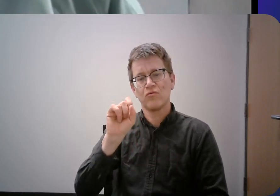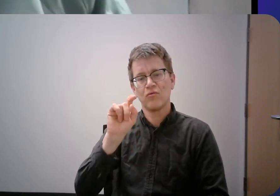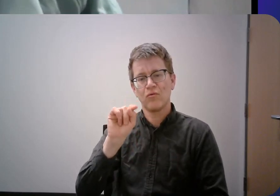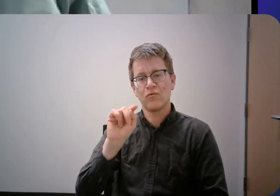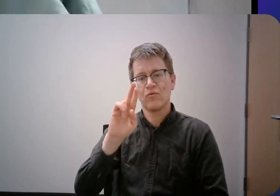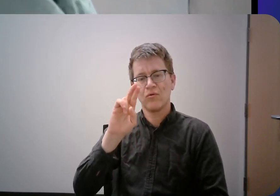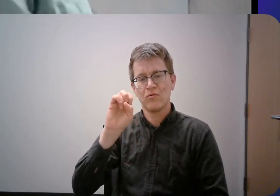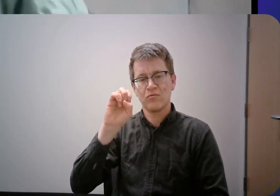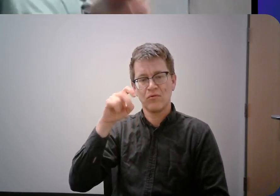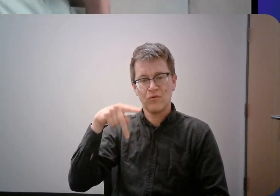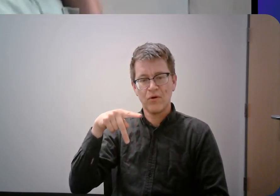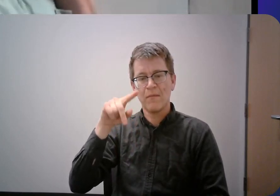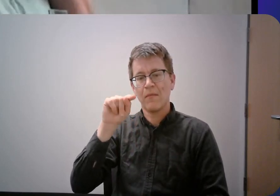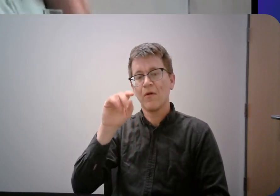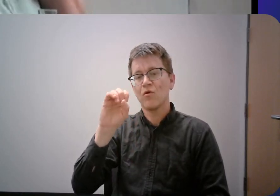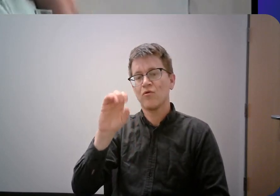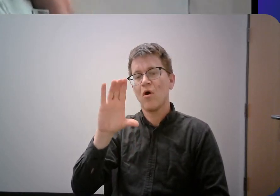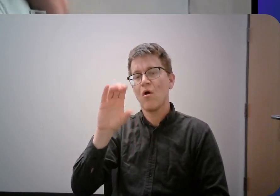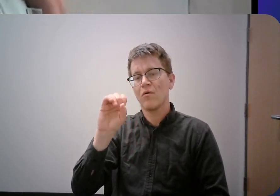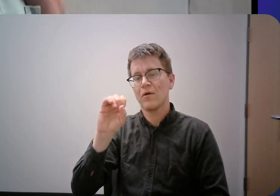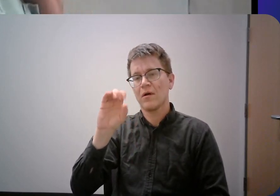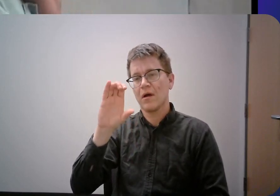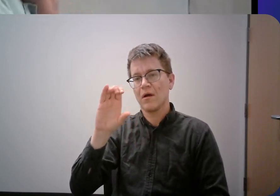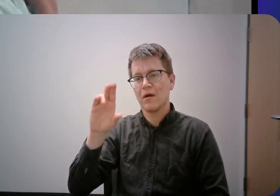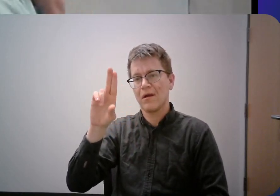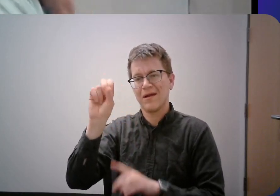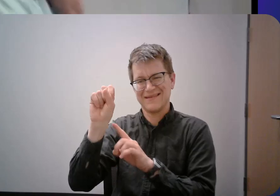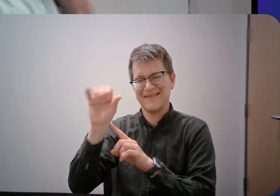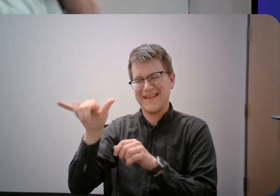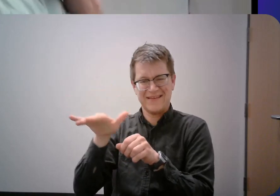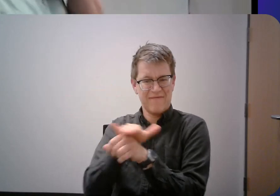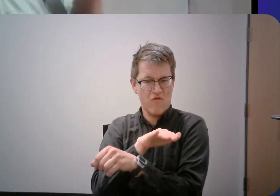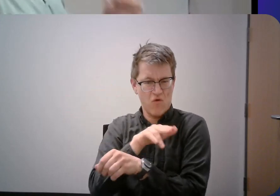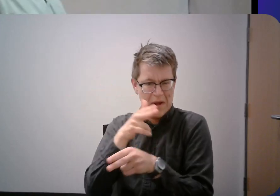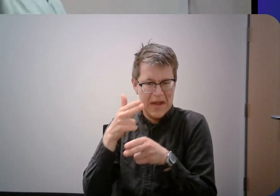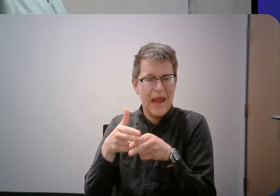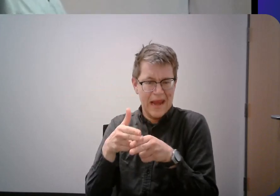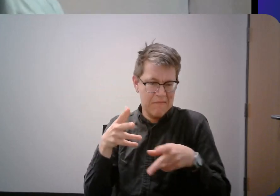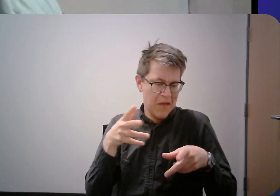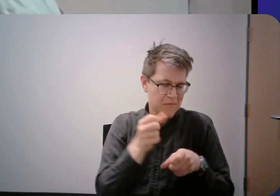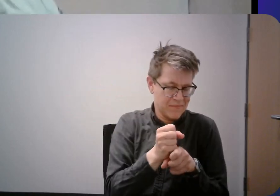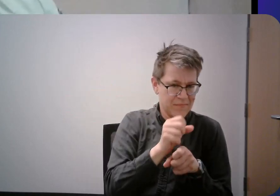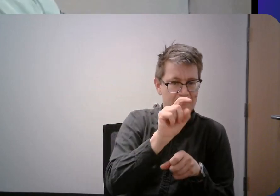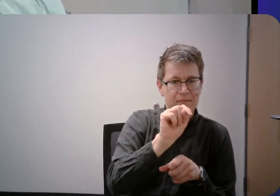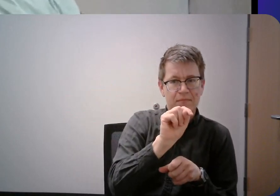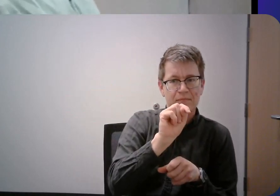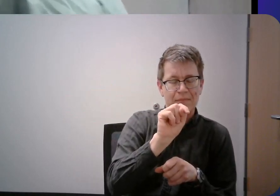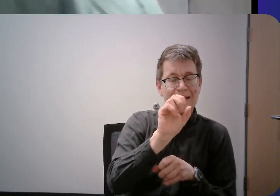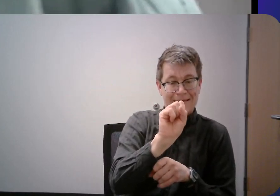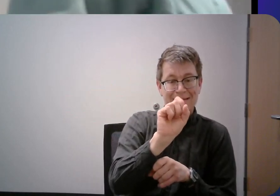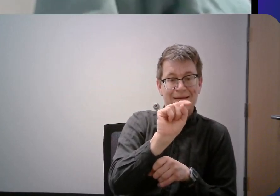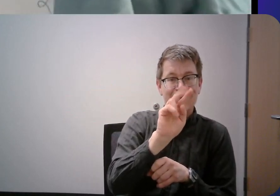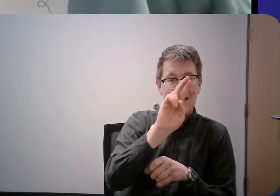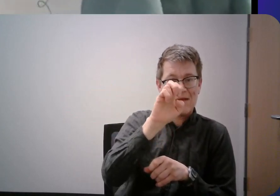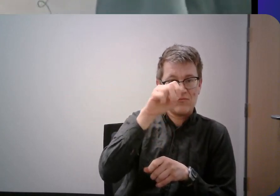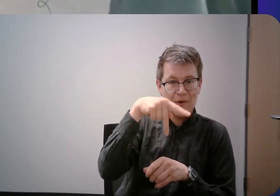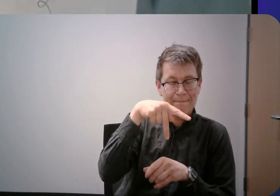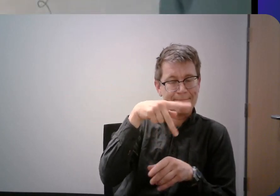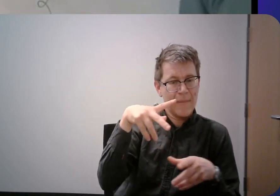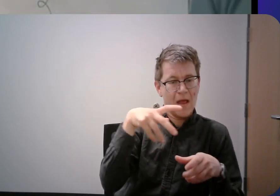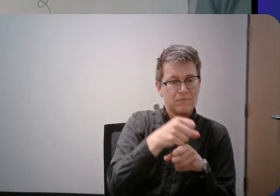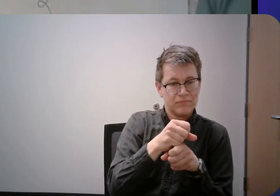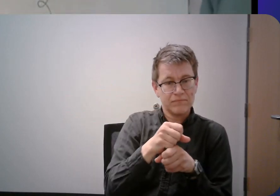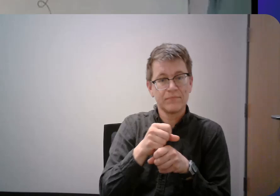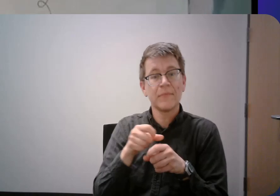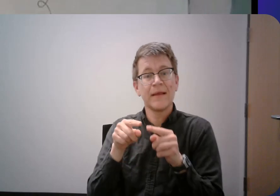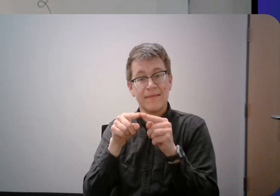strep throat is a bacterial disease. So what is E. coli? E. coli? Yeah. Well, it's Is